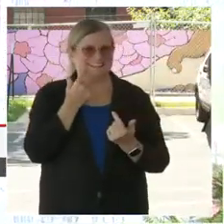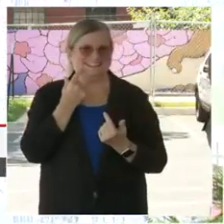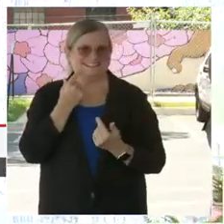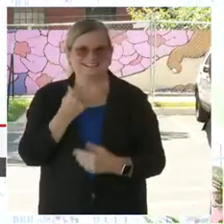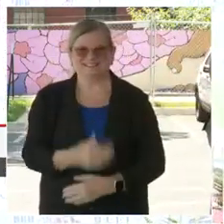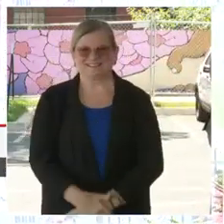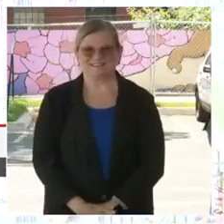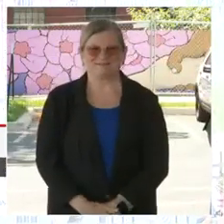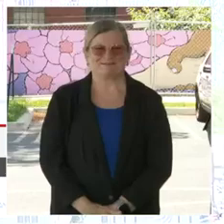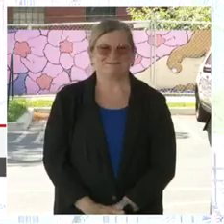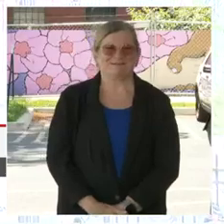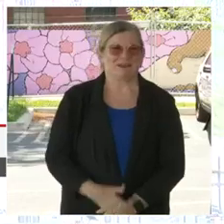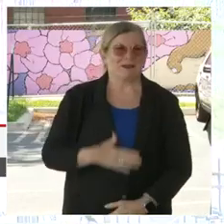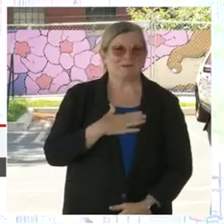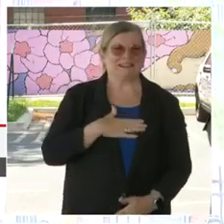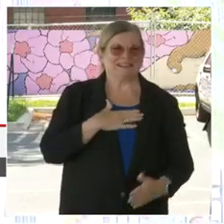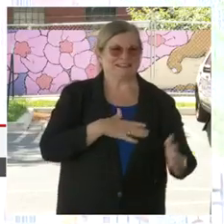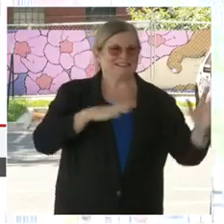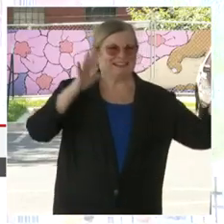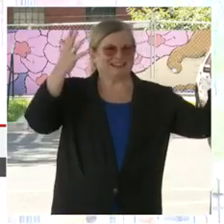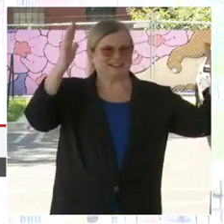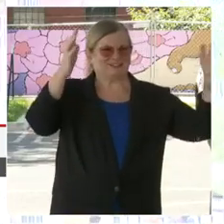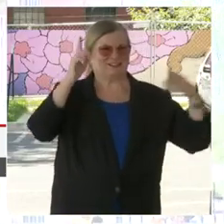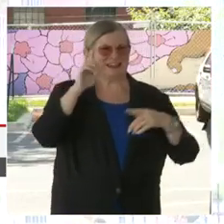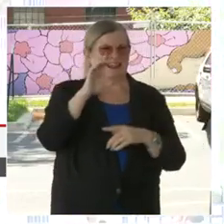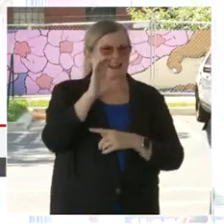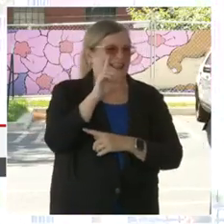Let's give it up for LaGreg.